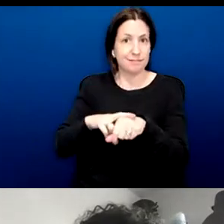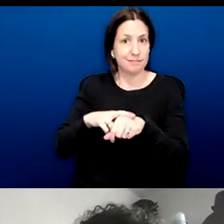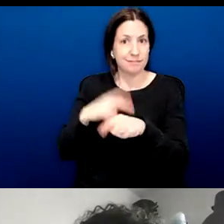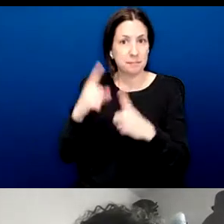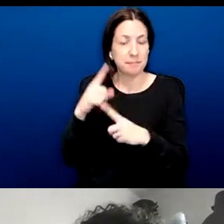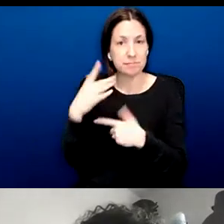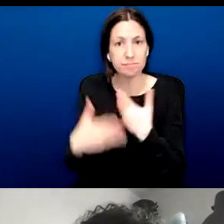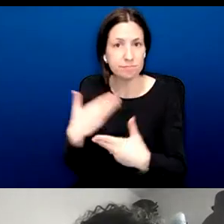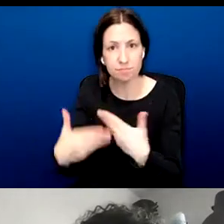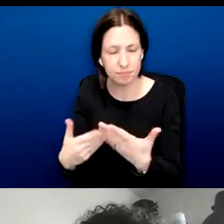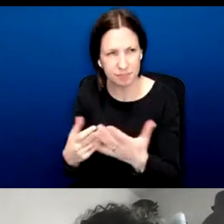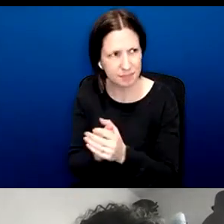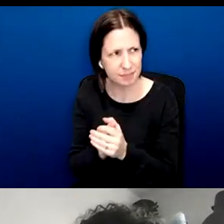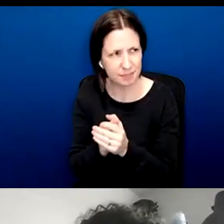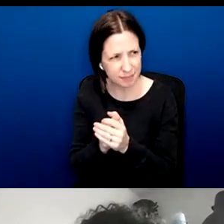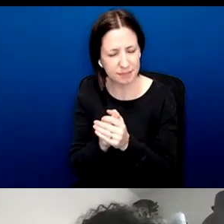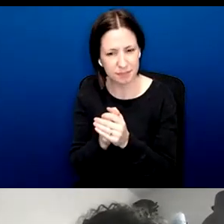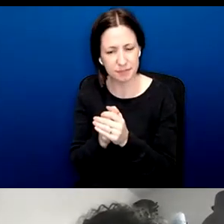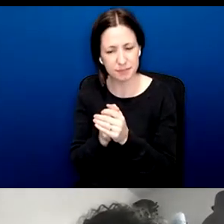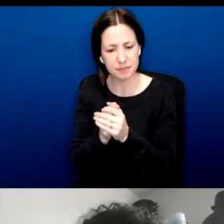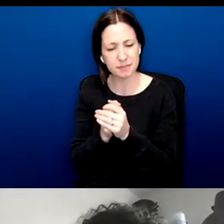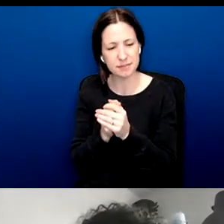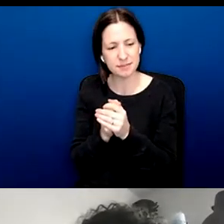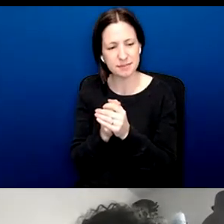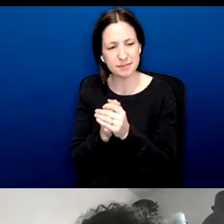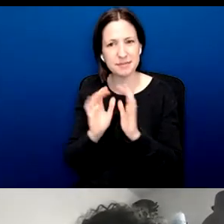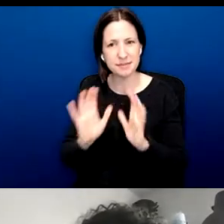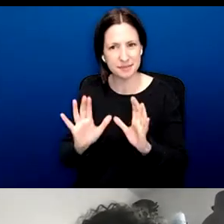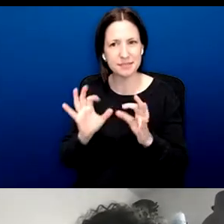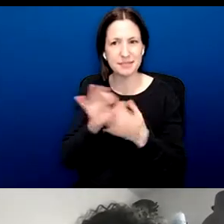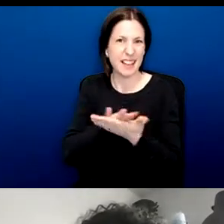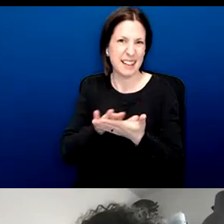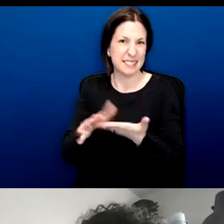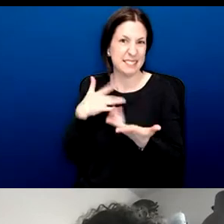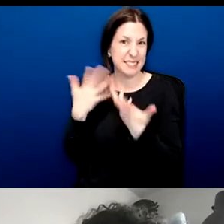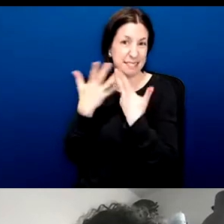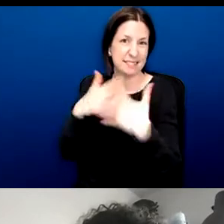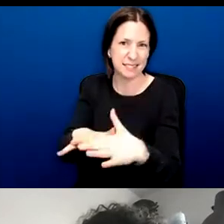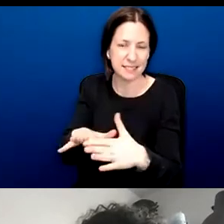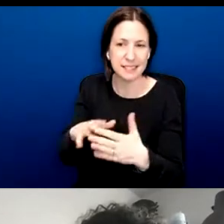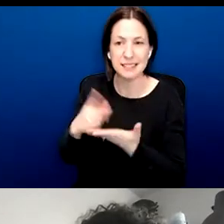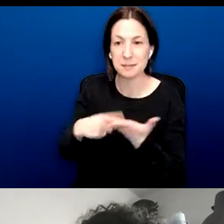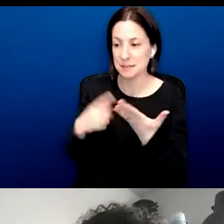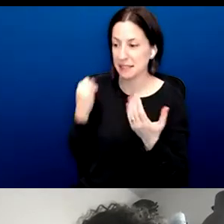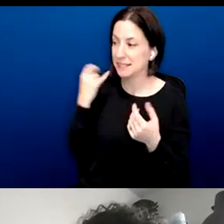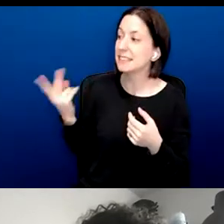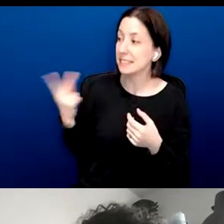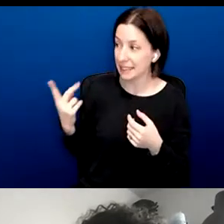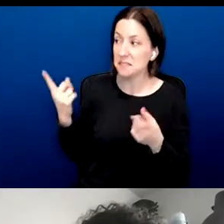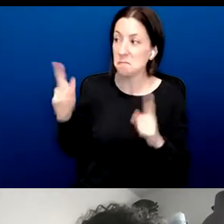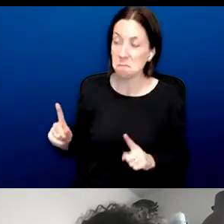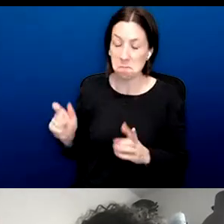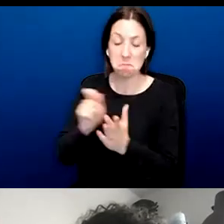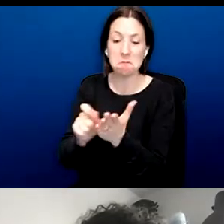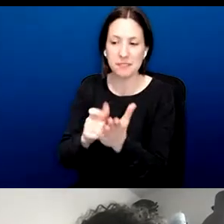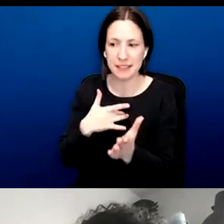I think that's what I've appreciated most. Like, I feel like it hasn't been very effort. I think I always have fears going in of co-authoring just because